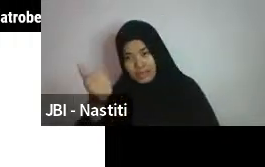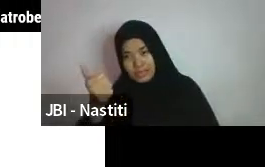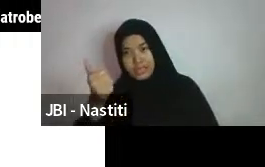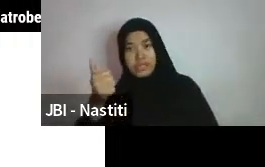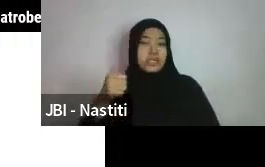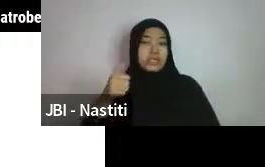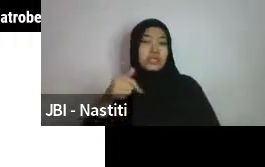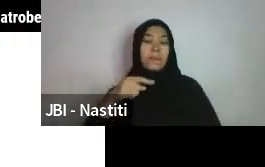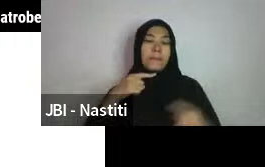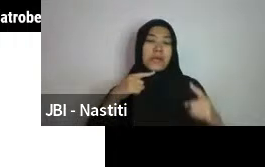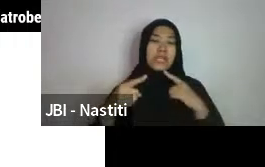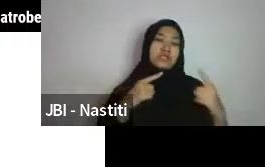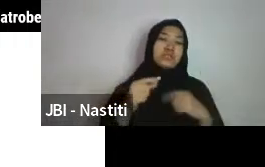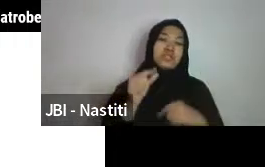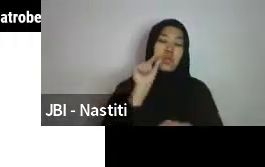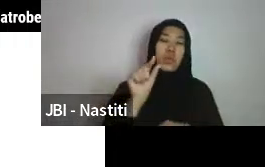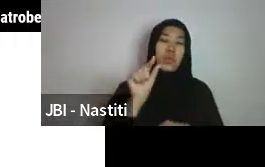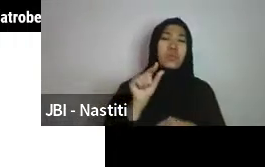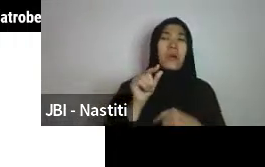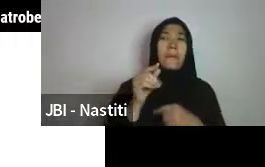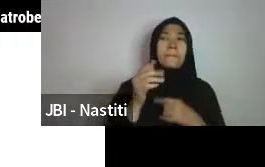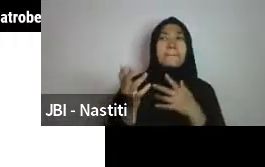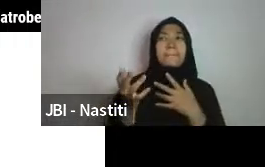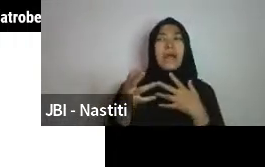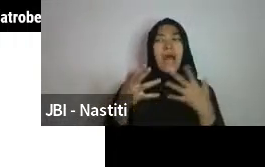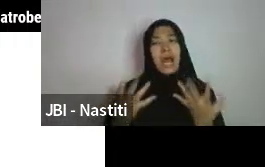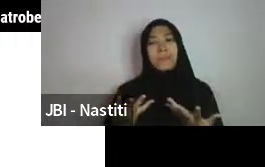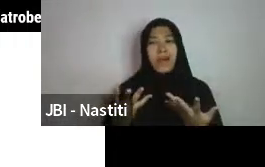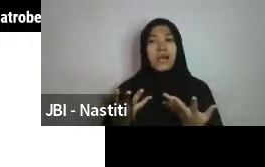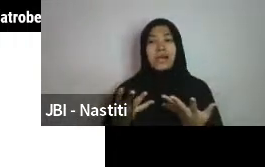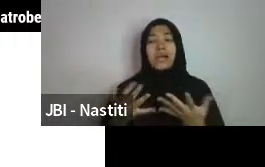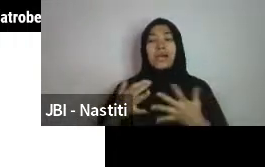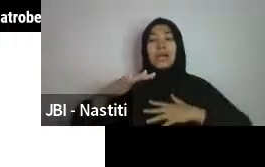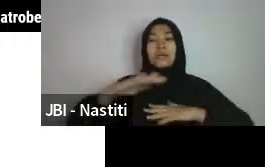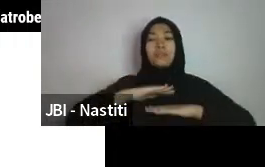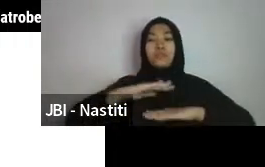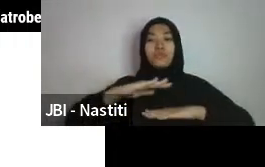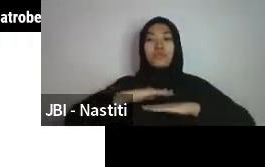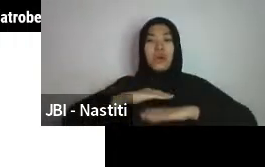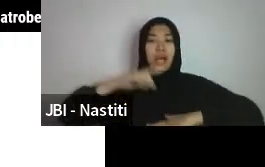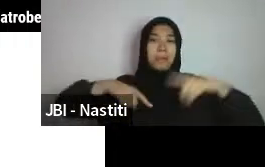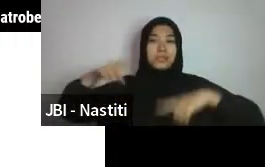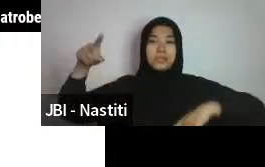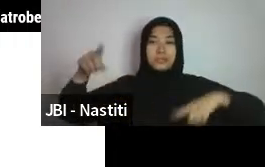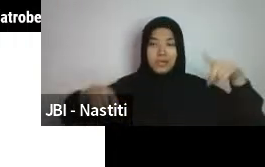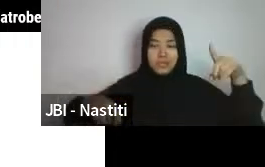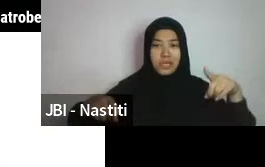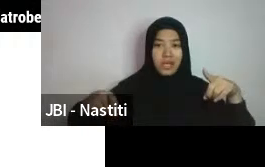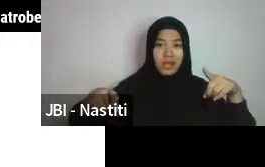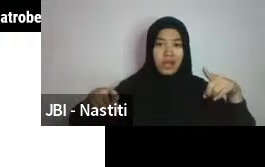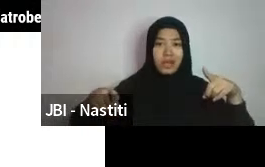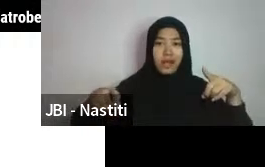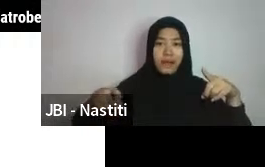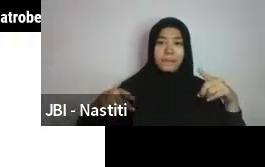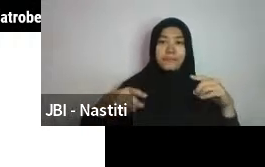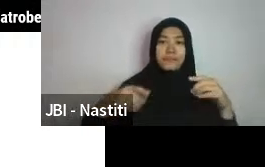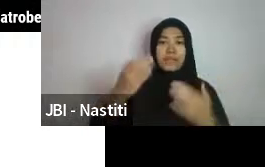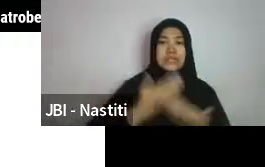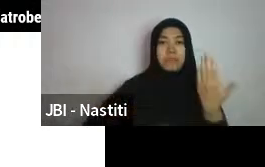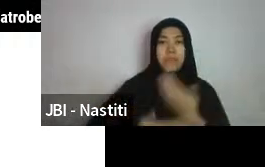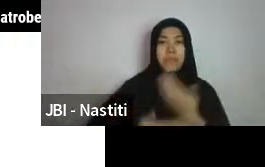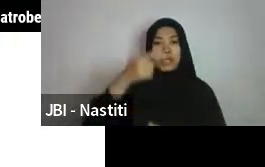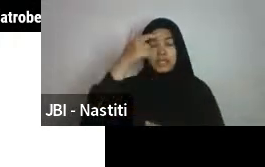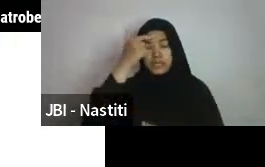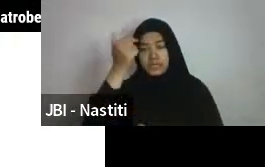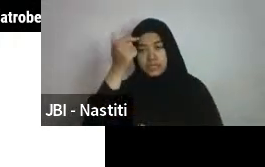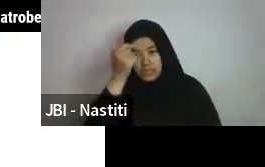intellectual disability. And what resulted from that roundtable were a set of recommendations to these